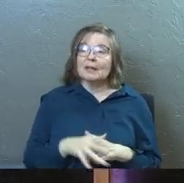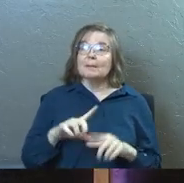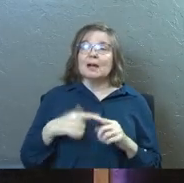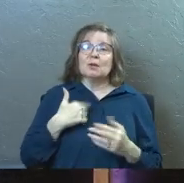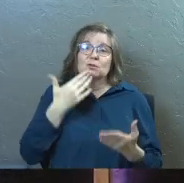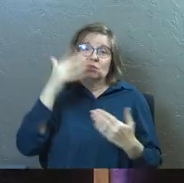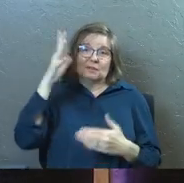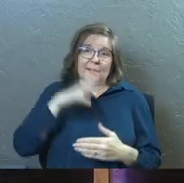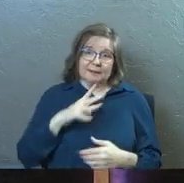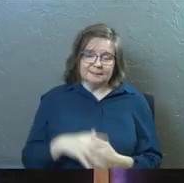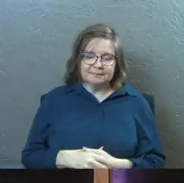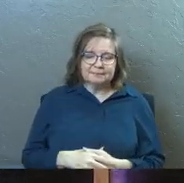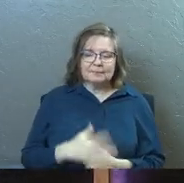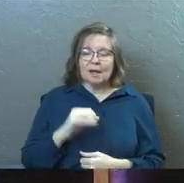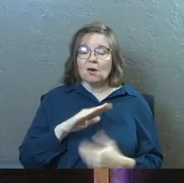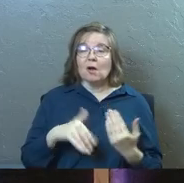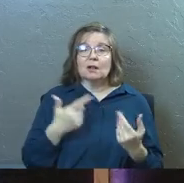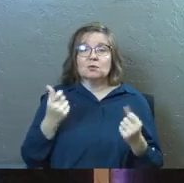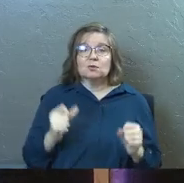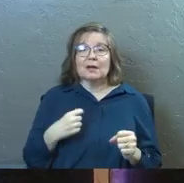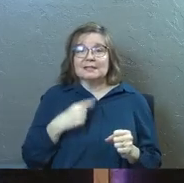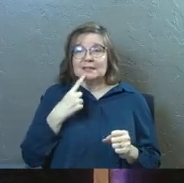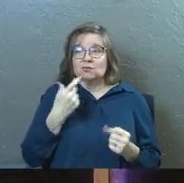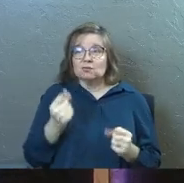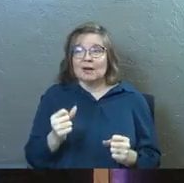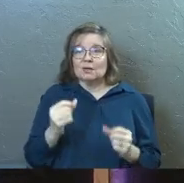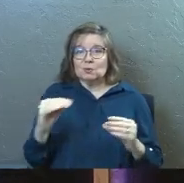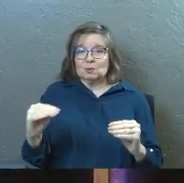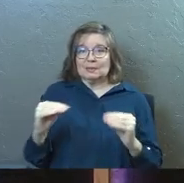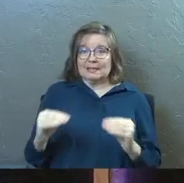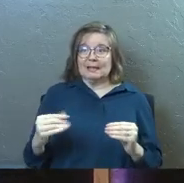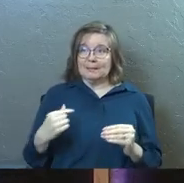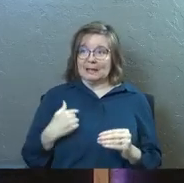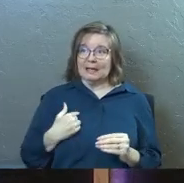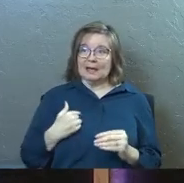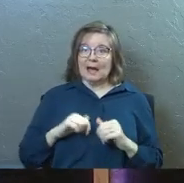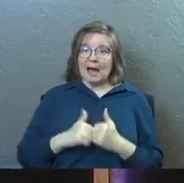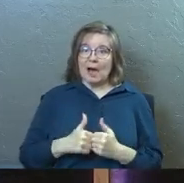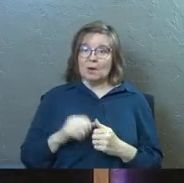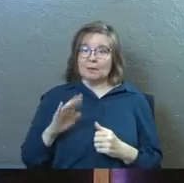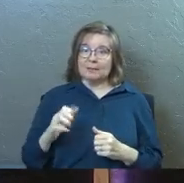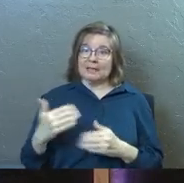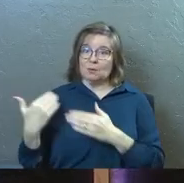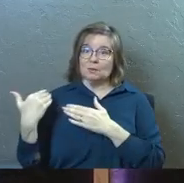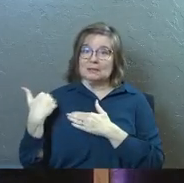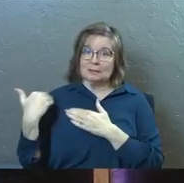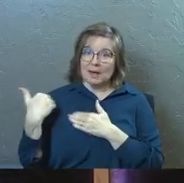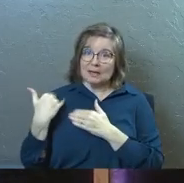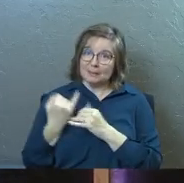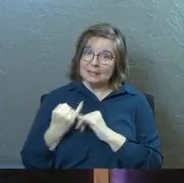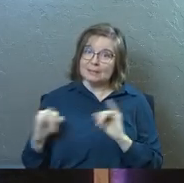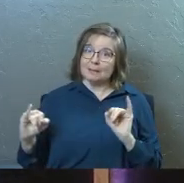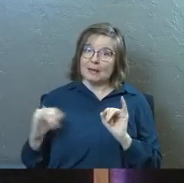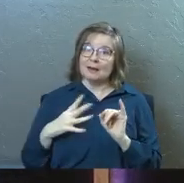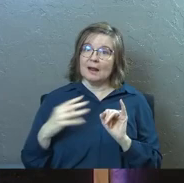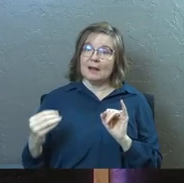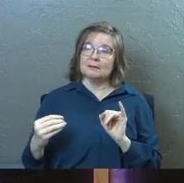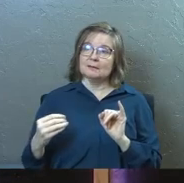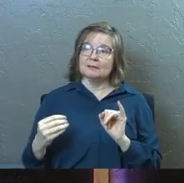But he was a good guy, and all he was trying to do is he was just trying to teach me how to be responsible and independent.